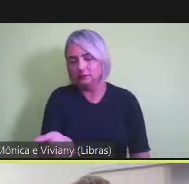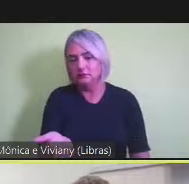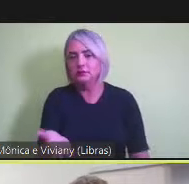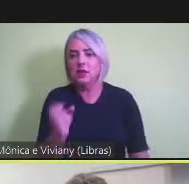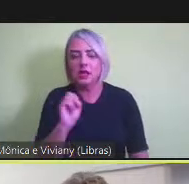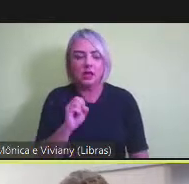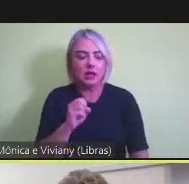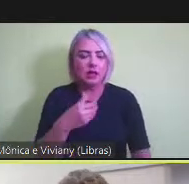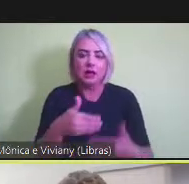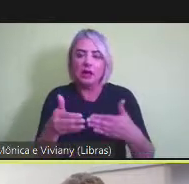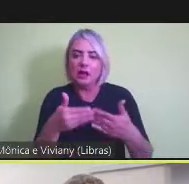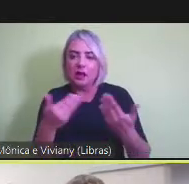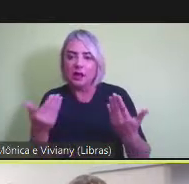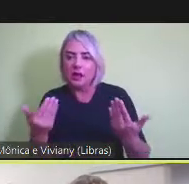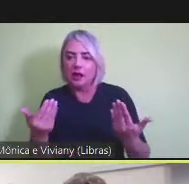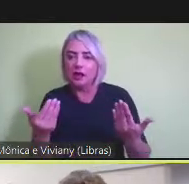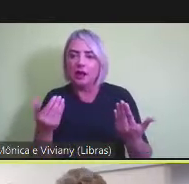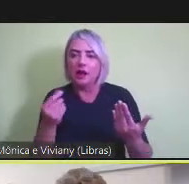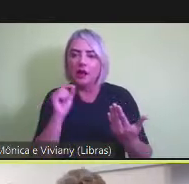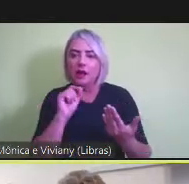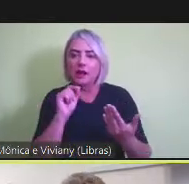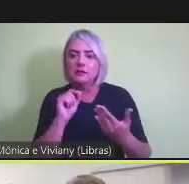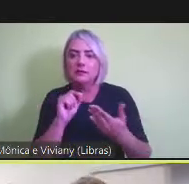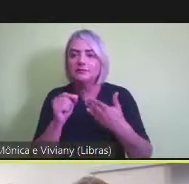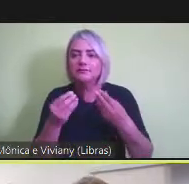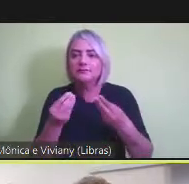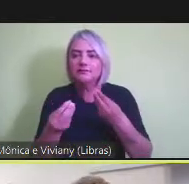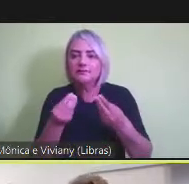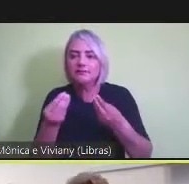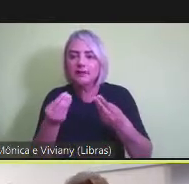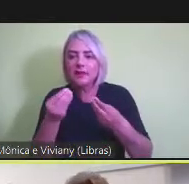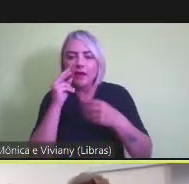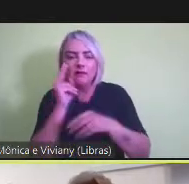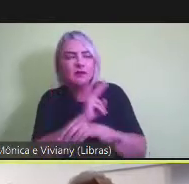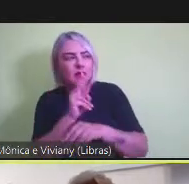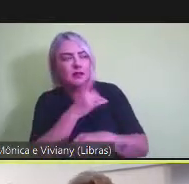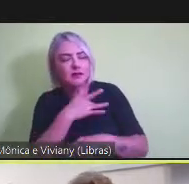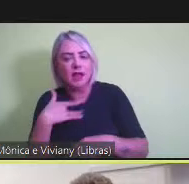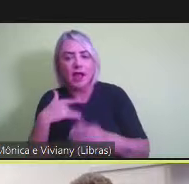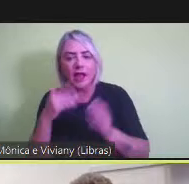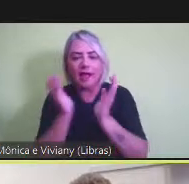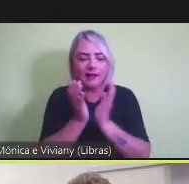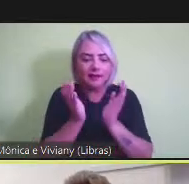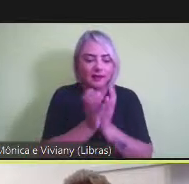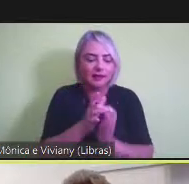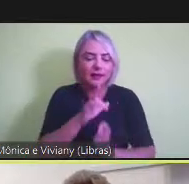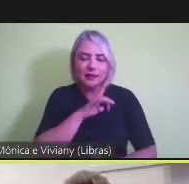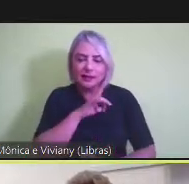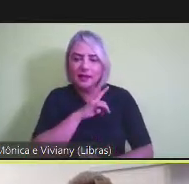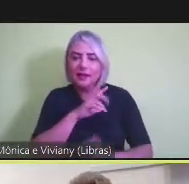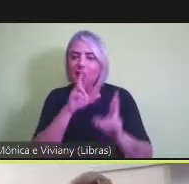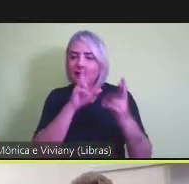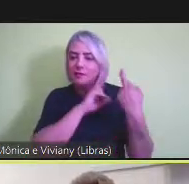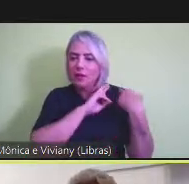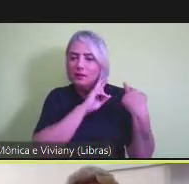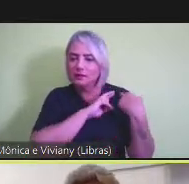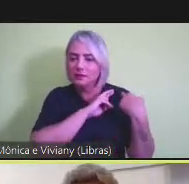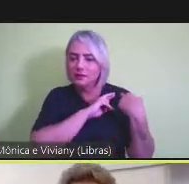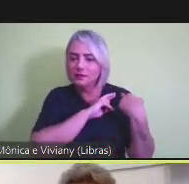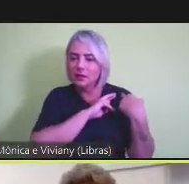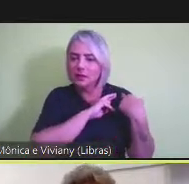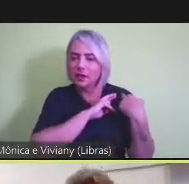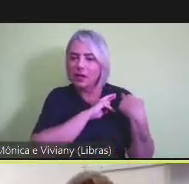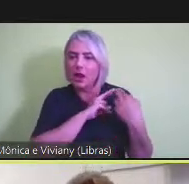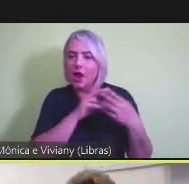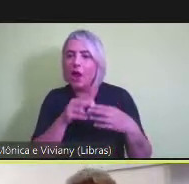an be it in basic units, be it in the surveillance, health surveillance. The teams have a